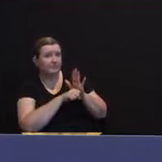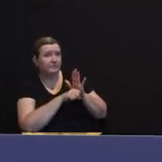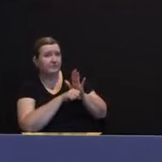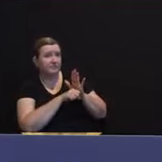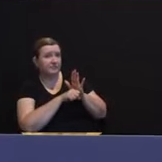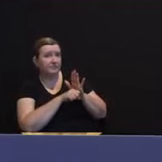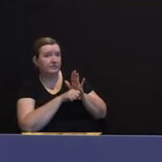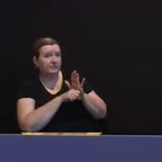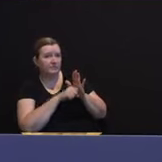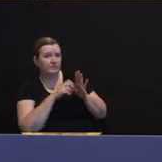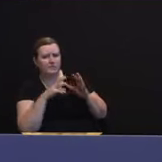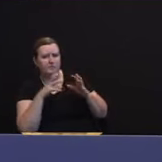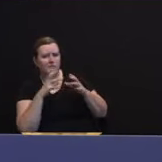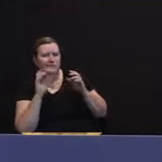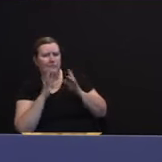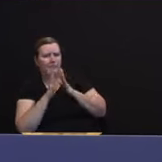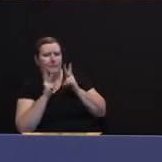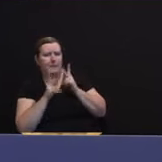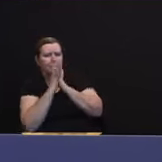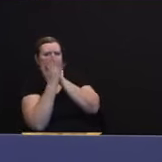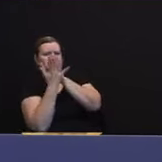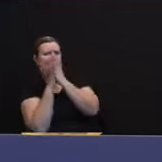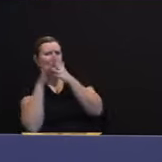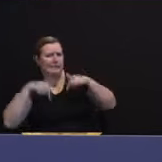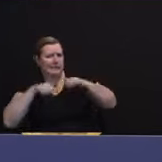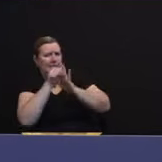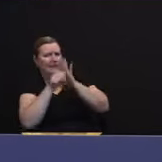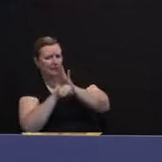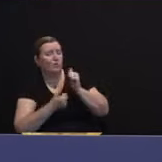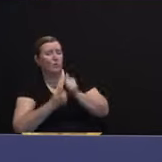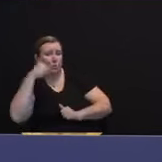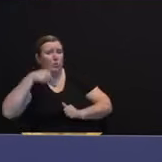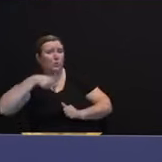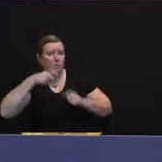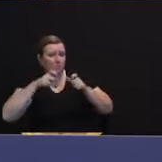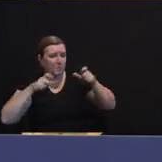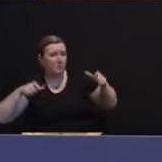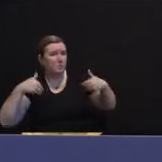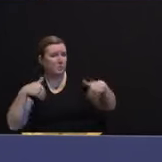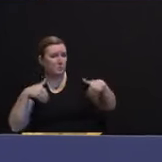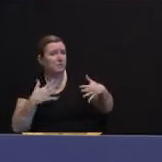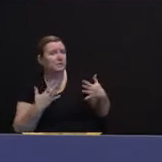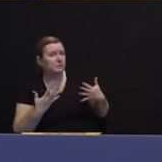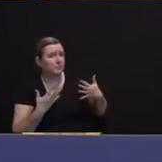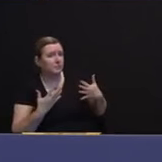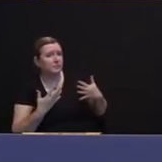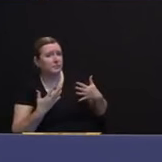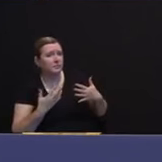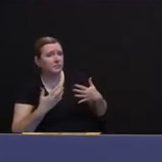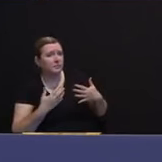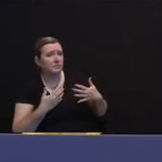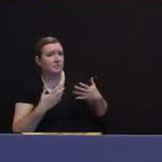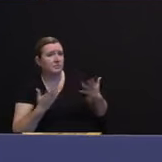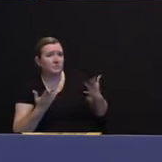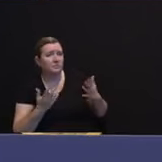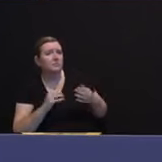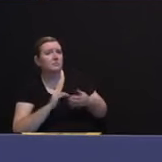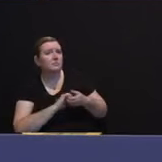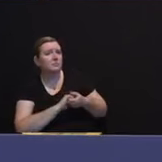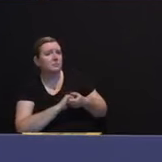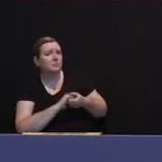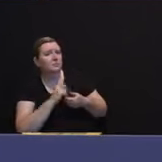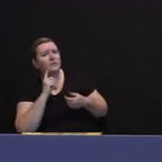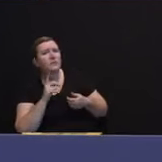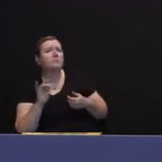in this case. And we're not like we've got a similar characteristics to, say, in New